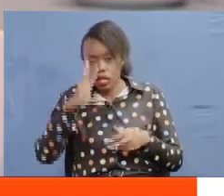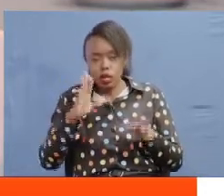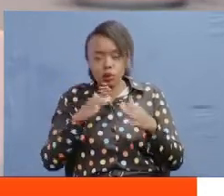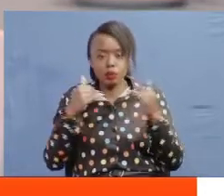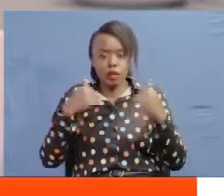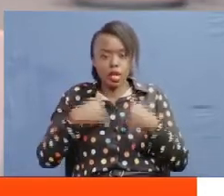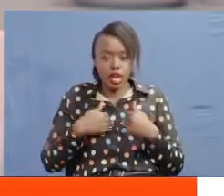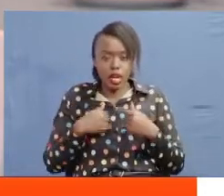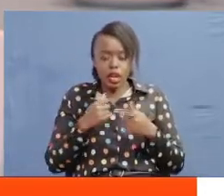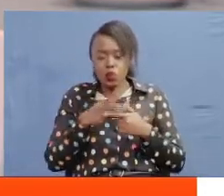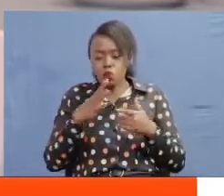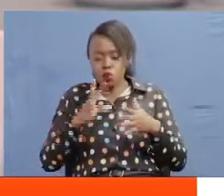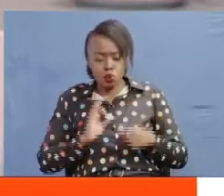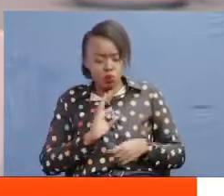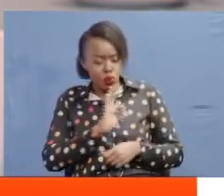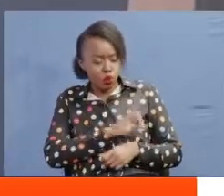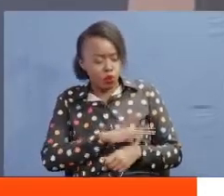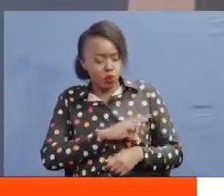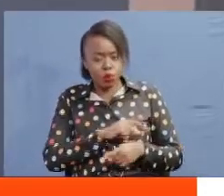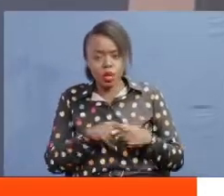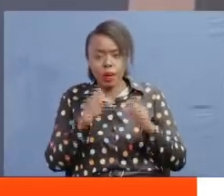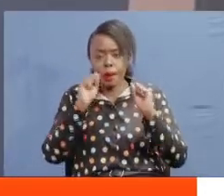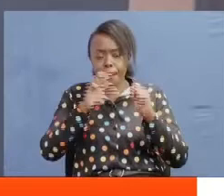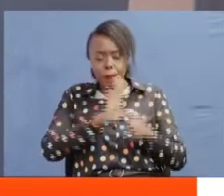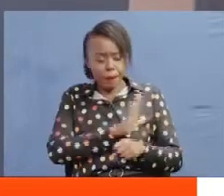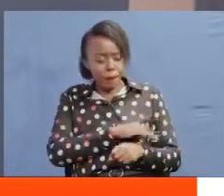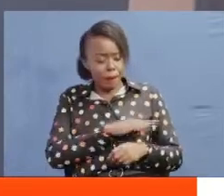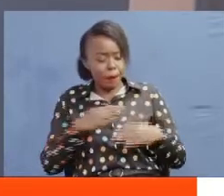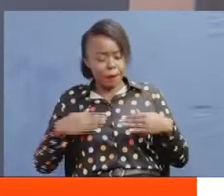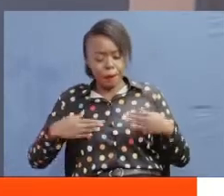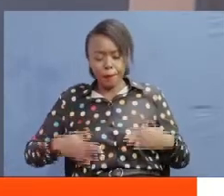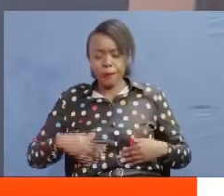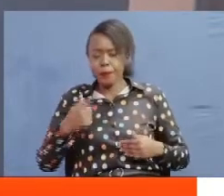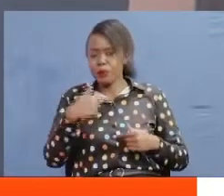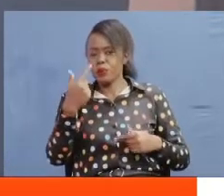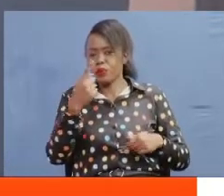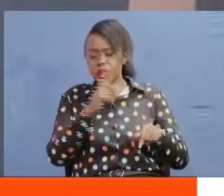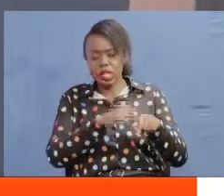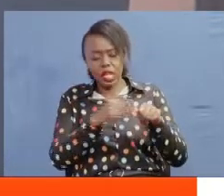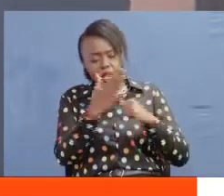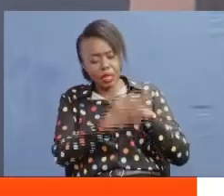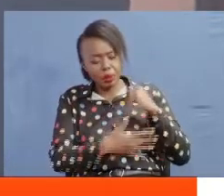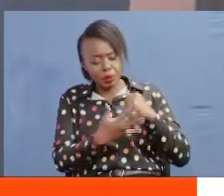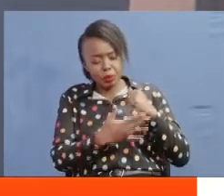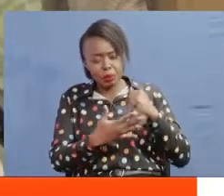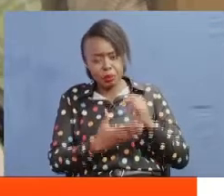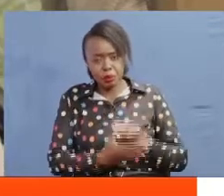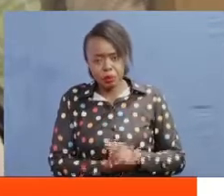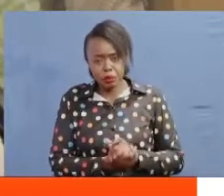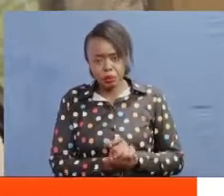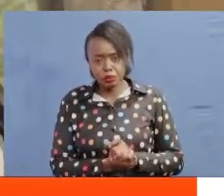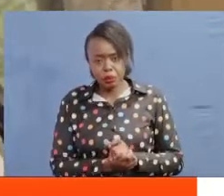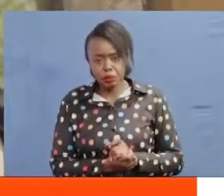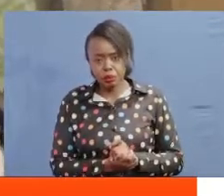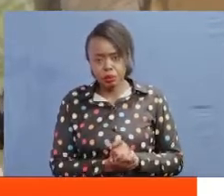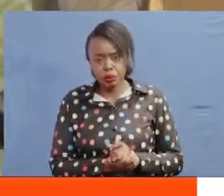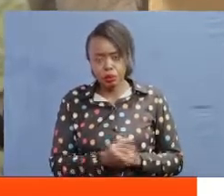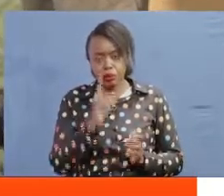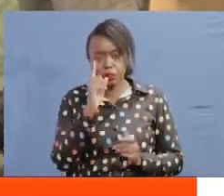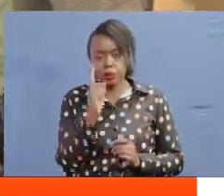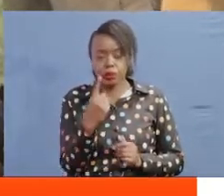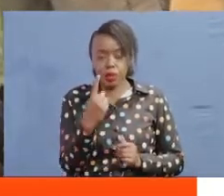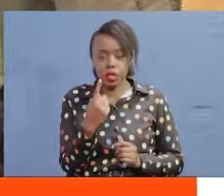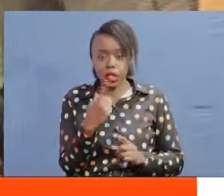female pathologists who will be handling female bodies during post-mortem. Moja